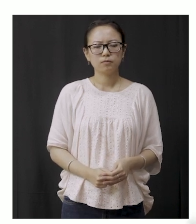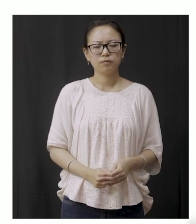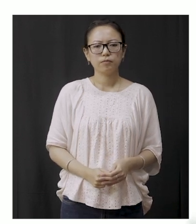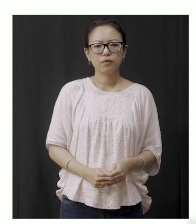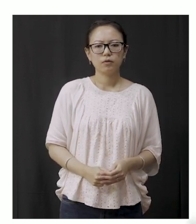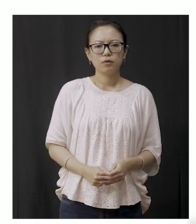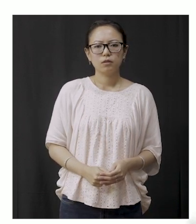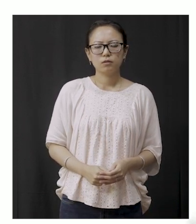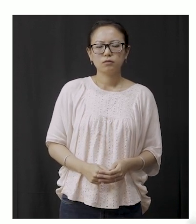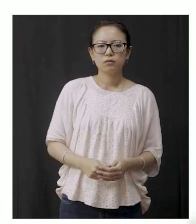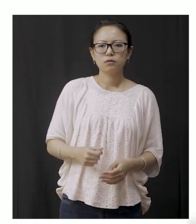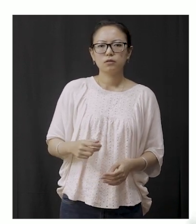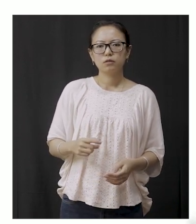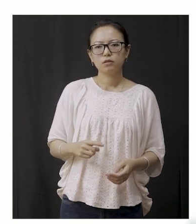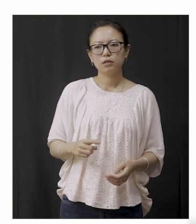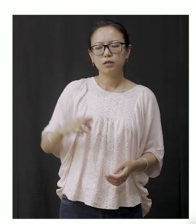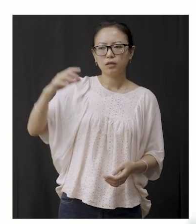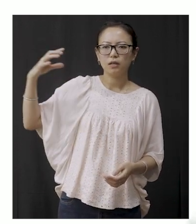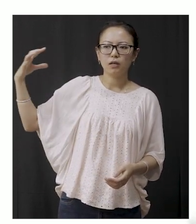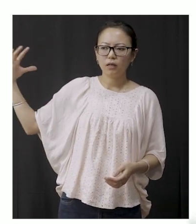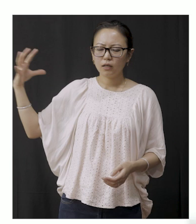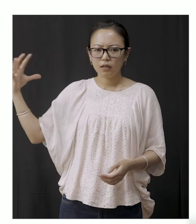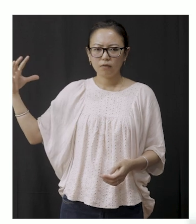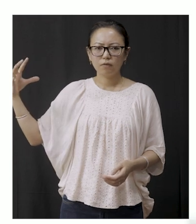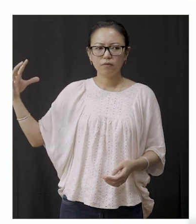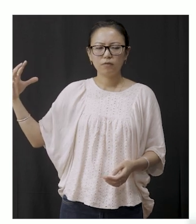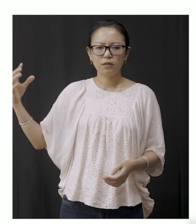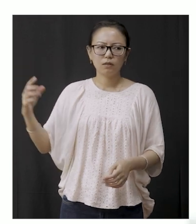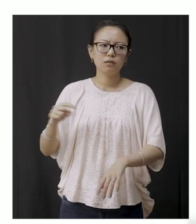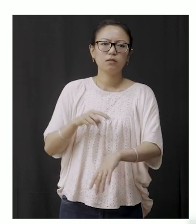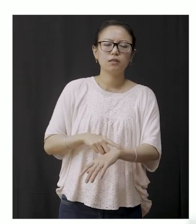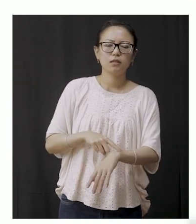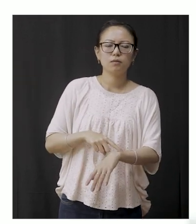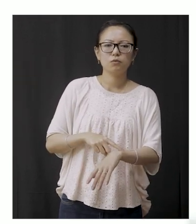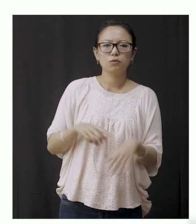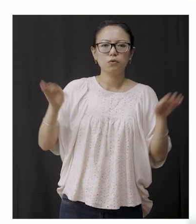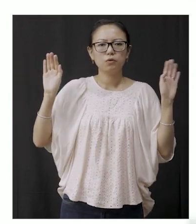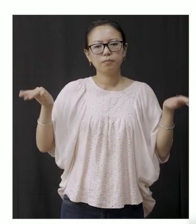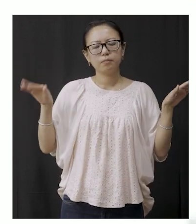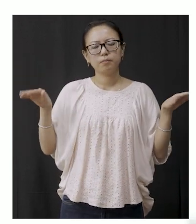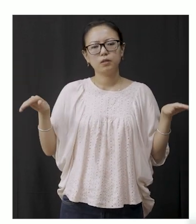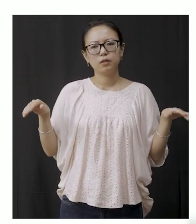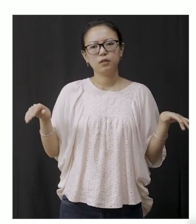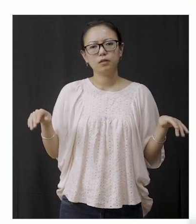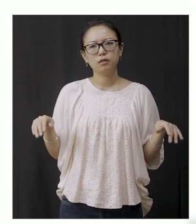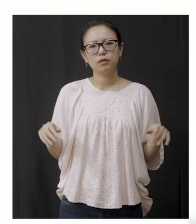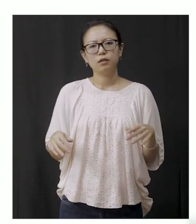set in, the birds, they are getting ready to rest. What do we do at night?